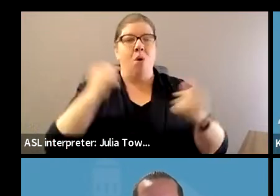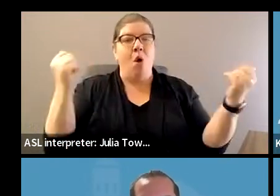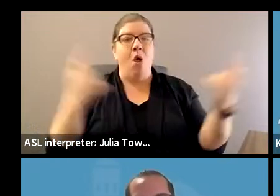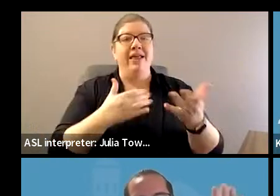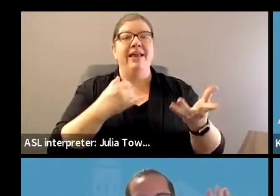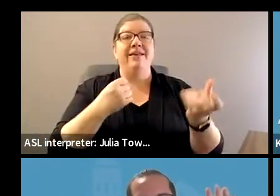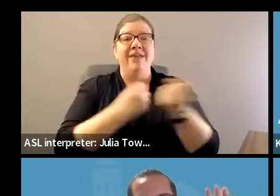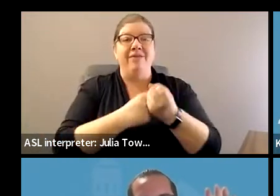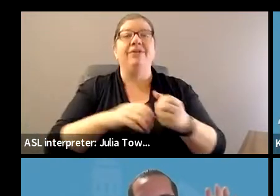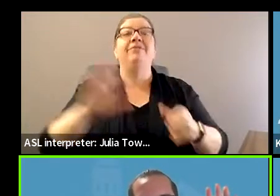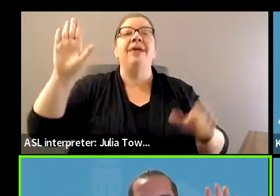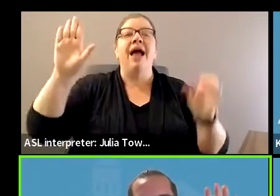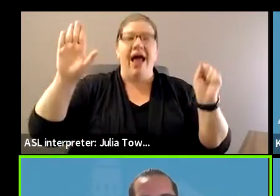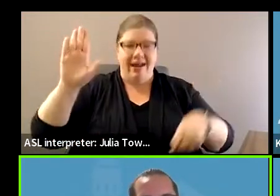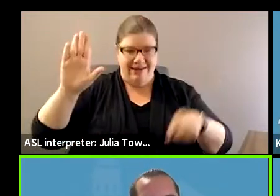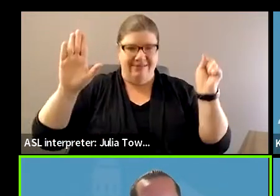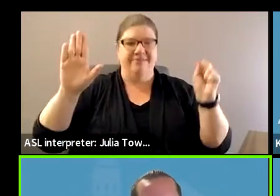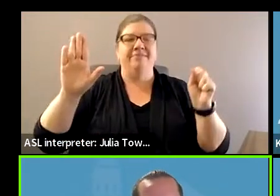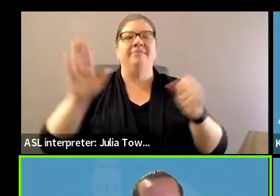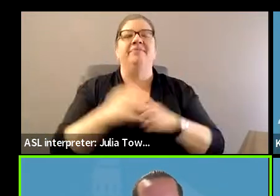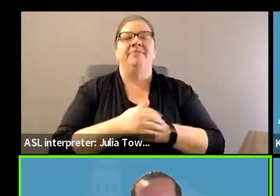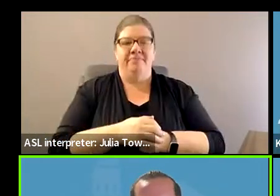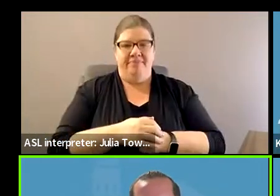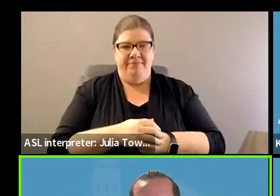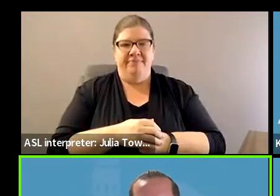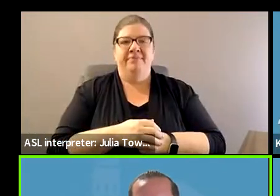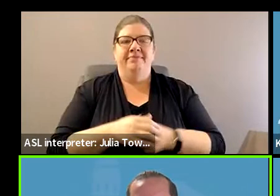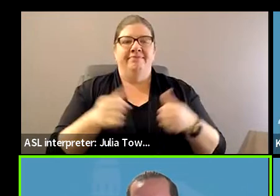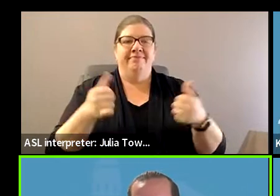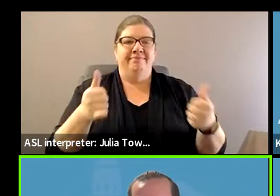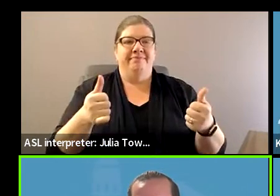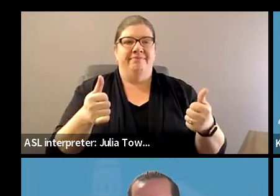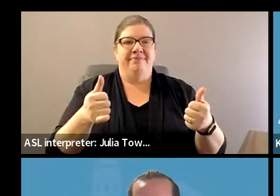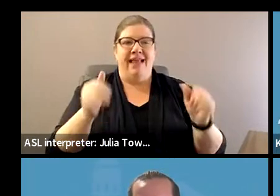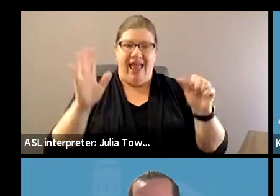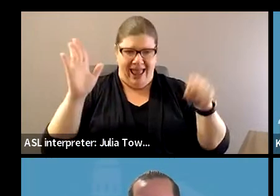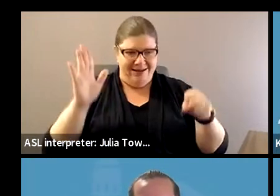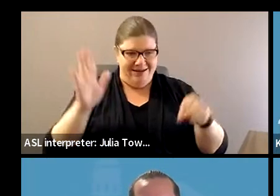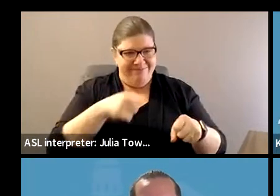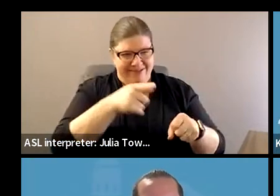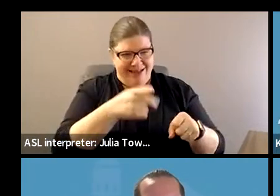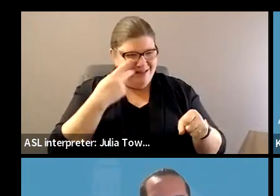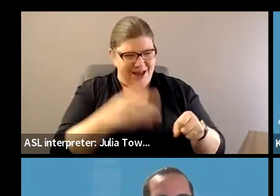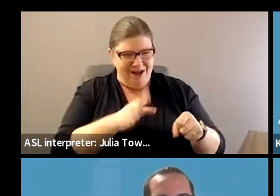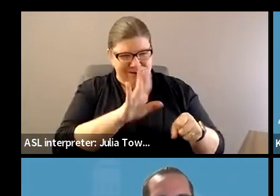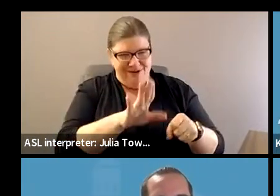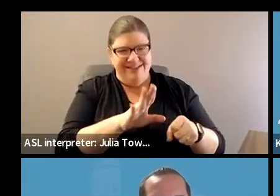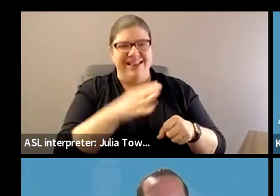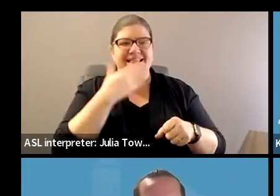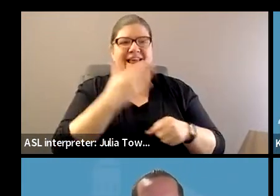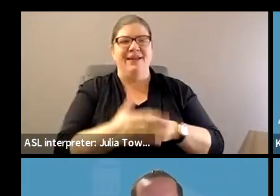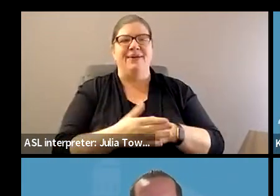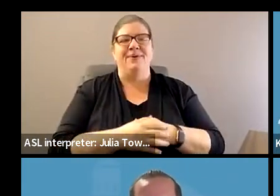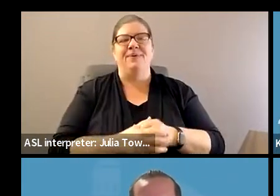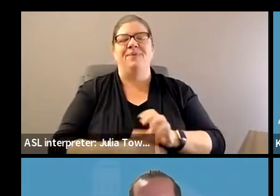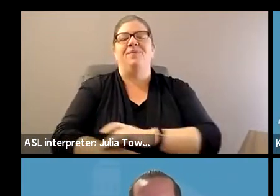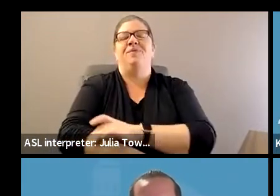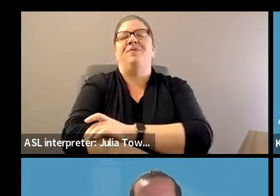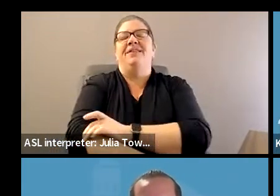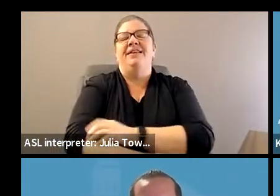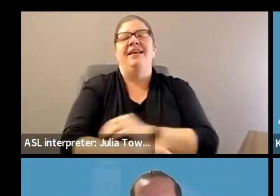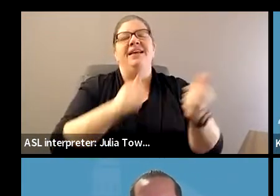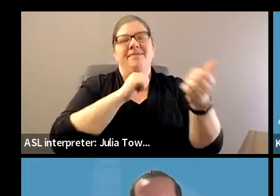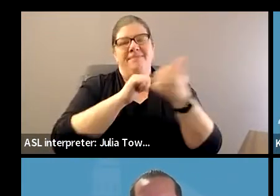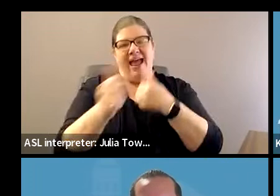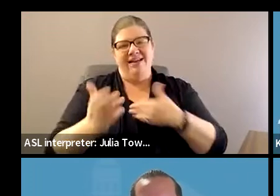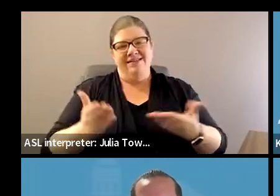favor? Aye. Aye. Okay, Mr. There's your hand, Mr. Banning. Thank you. All right, motion